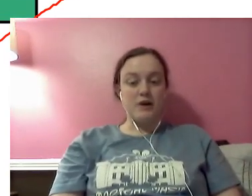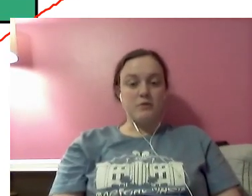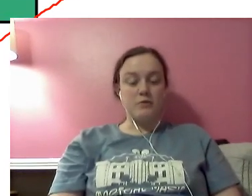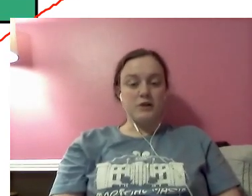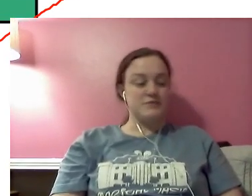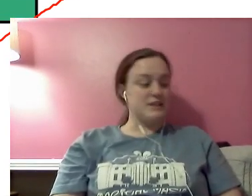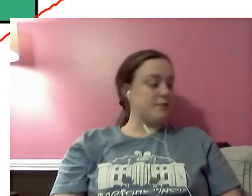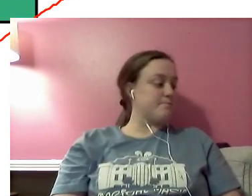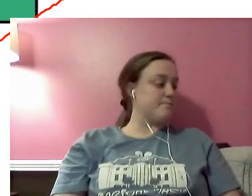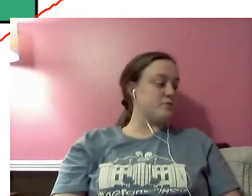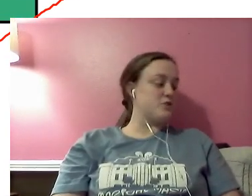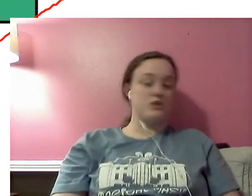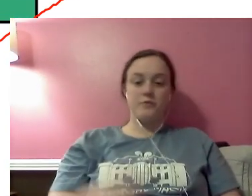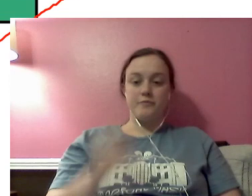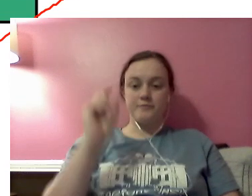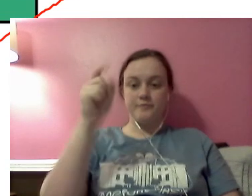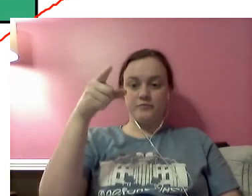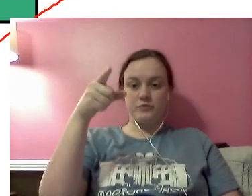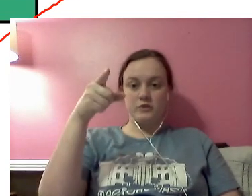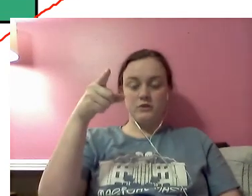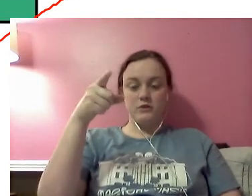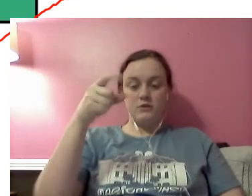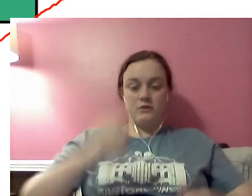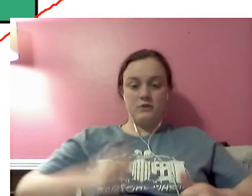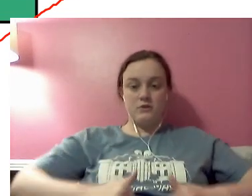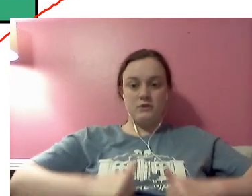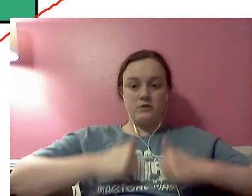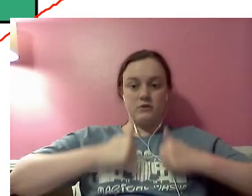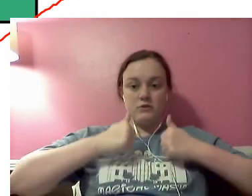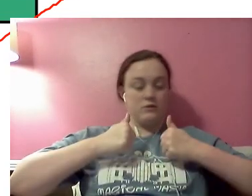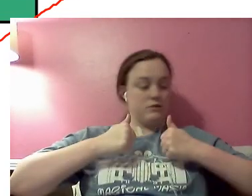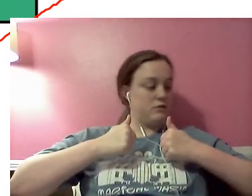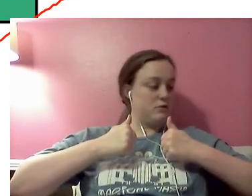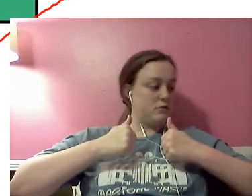help you out with what I'm saying. So.